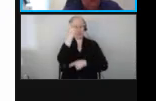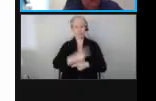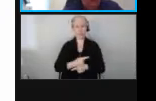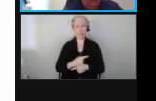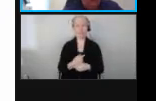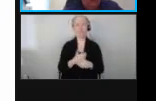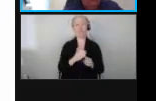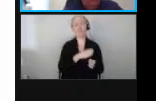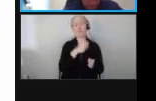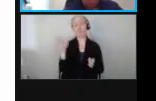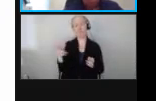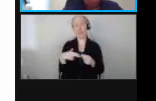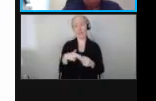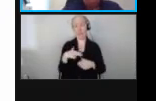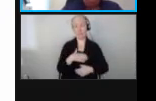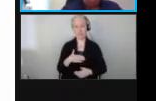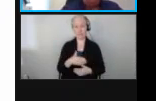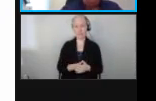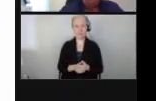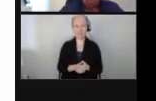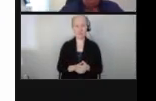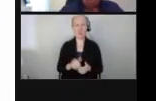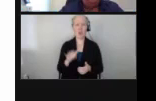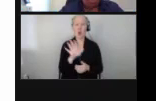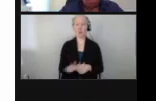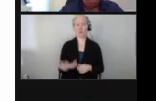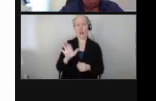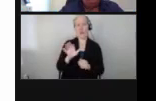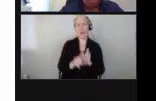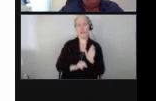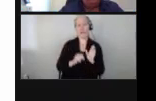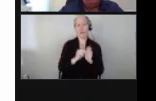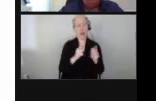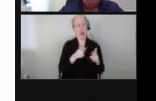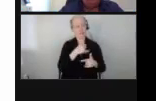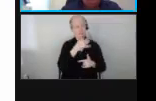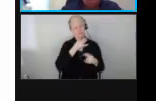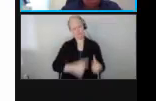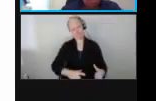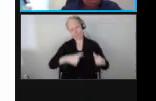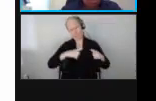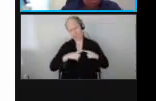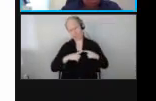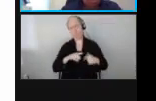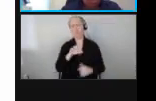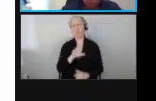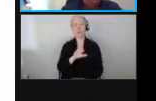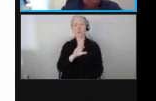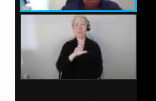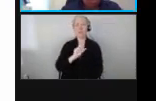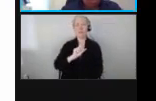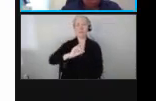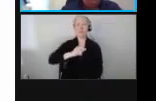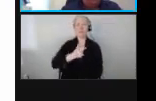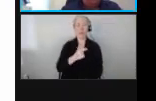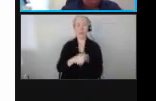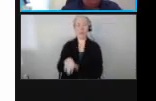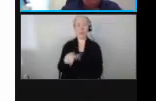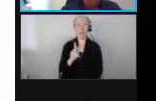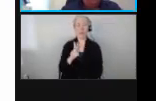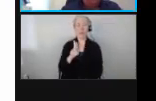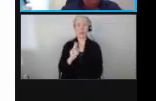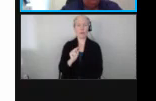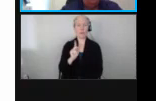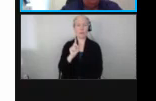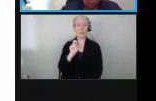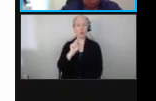So about the time I was getting ready to leave NASA, Craig Kundrat produced this slide,